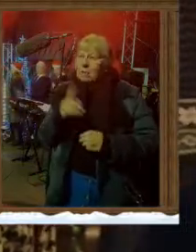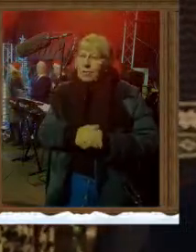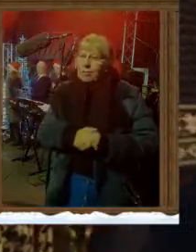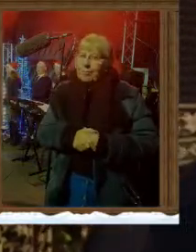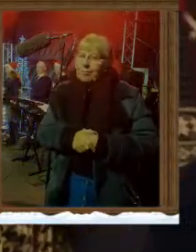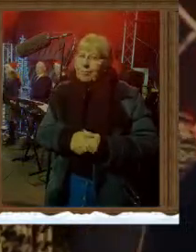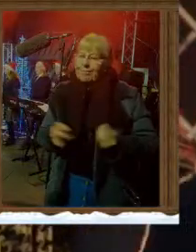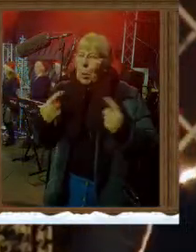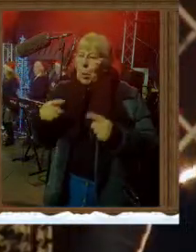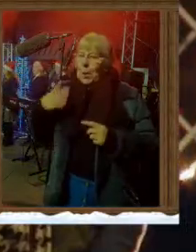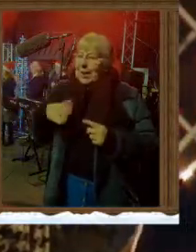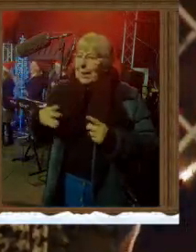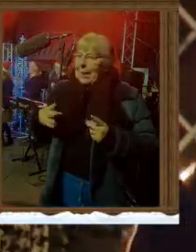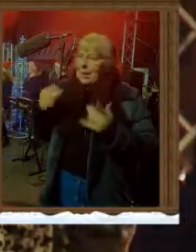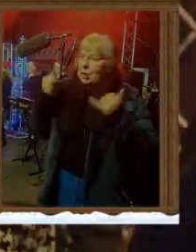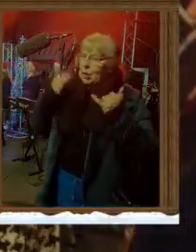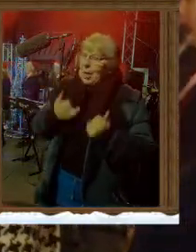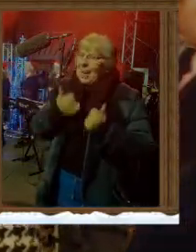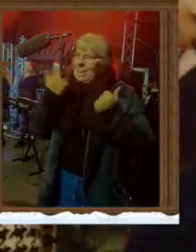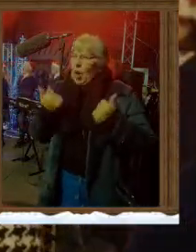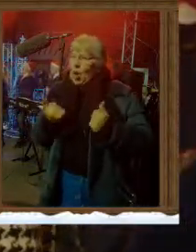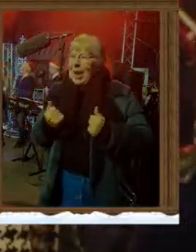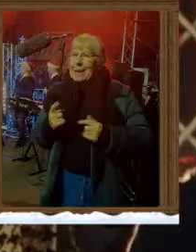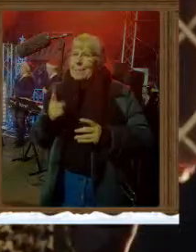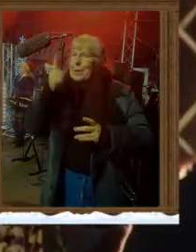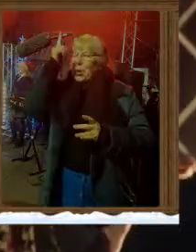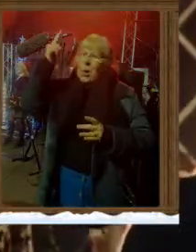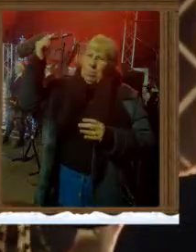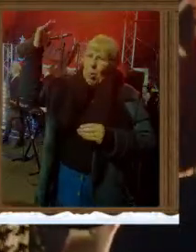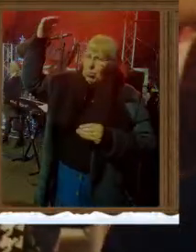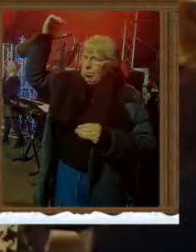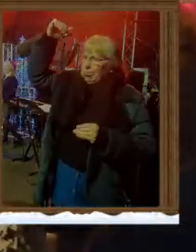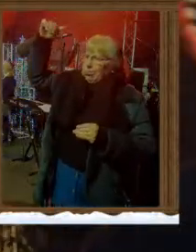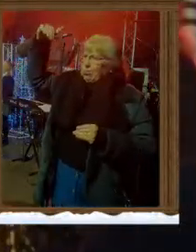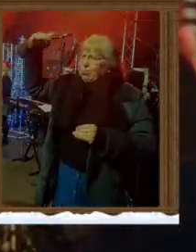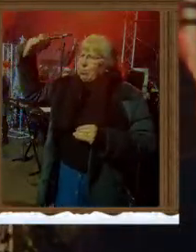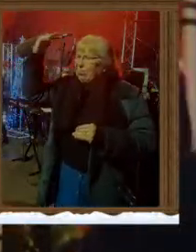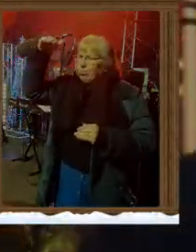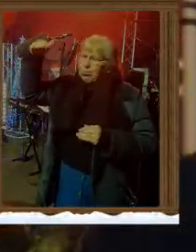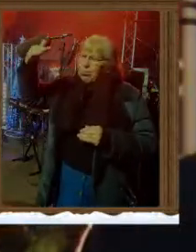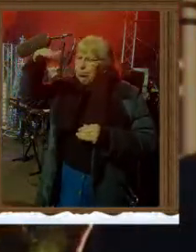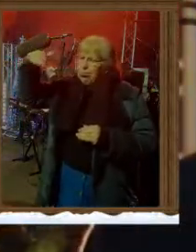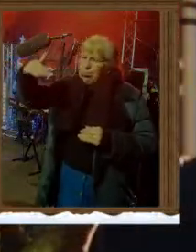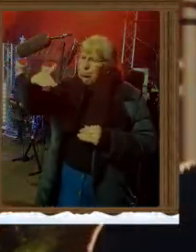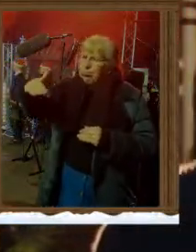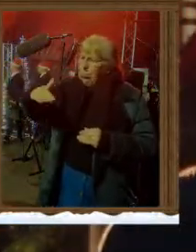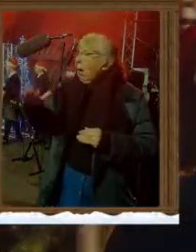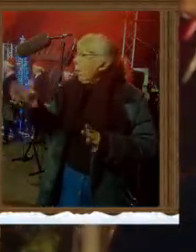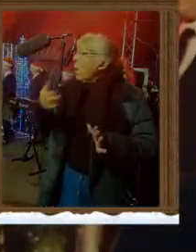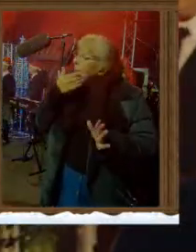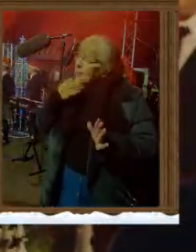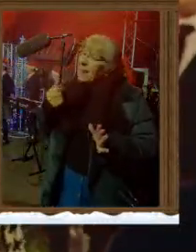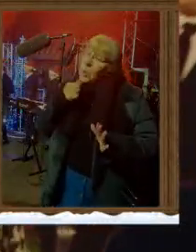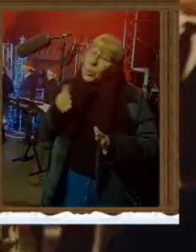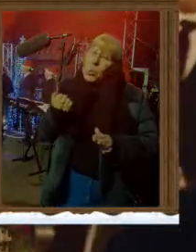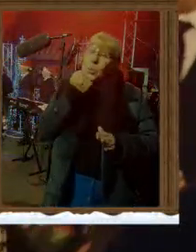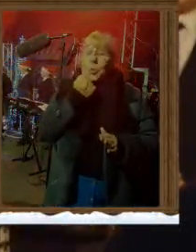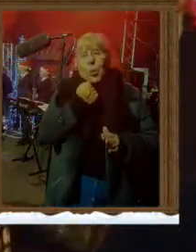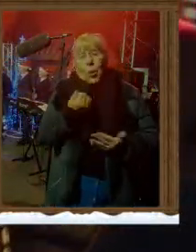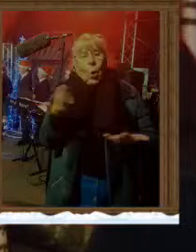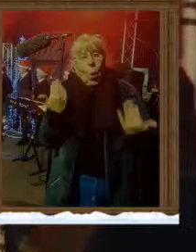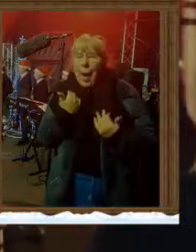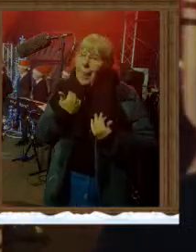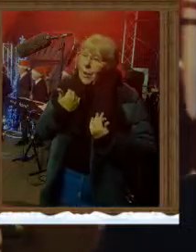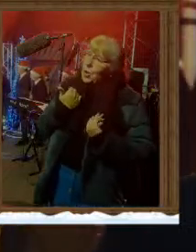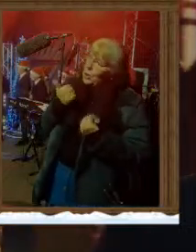the conditions are okay coming down from the North Pole. Because obviously, Santa is used to the cold weather, so it's actually quite good that it's